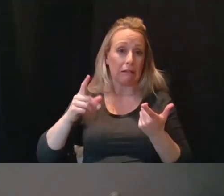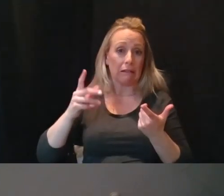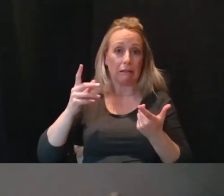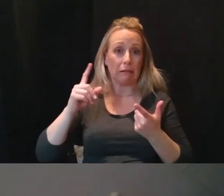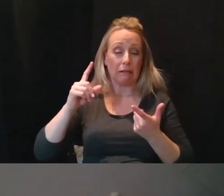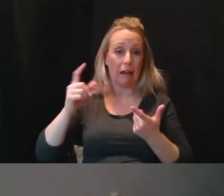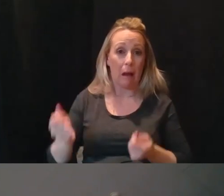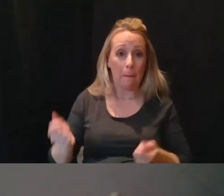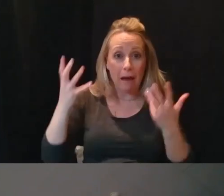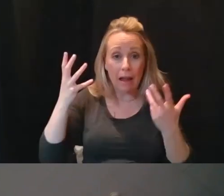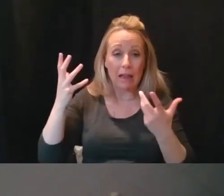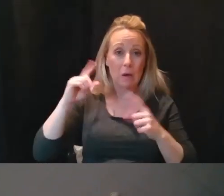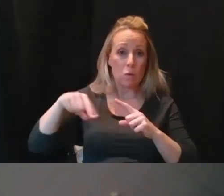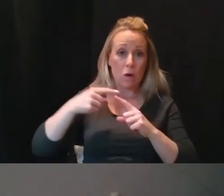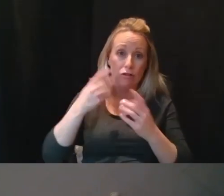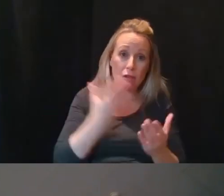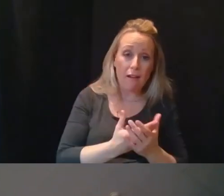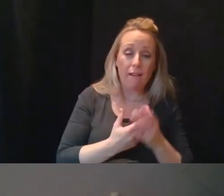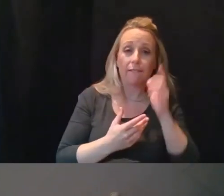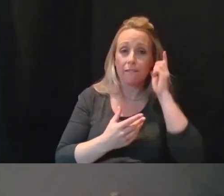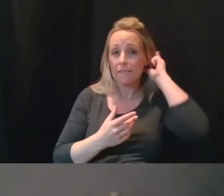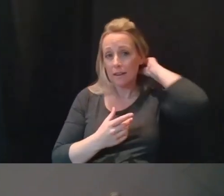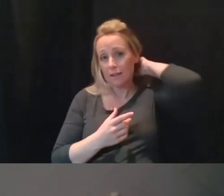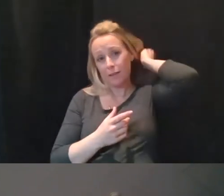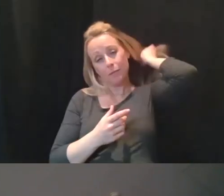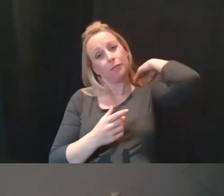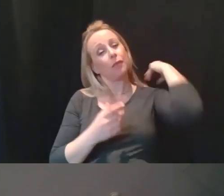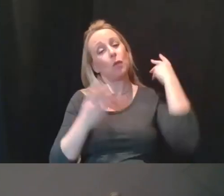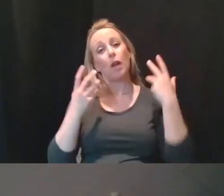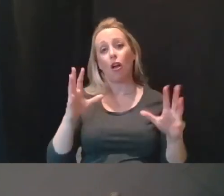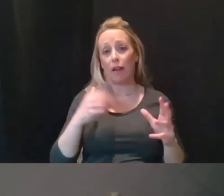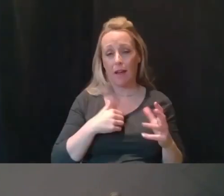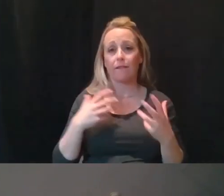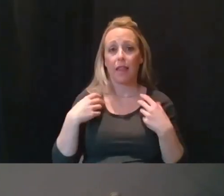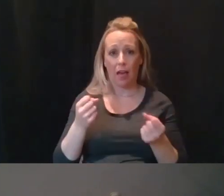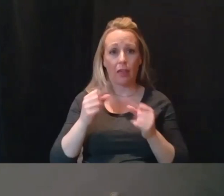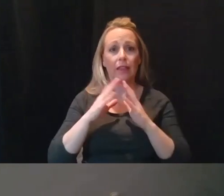look for all options in providing vaccine. We already have help from the health systems, and